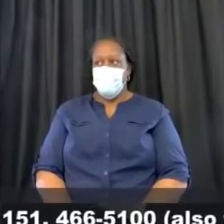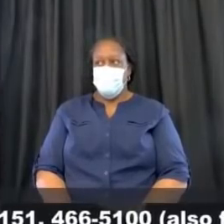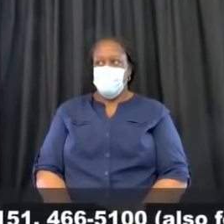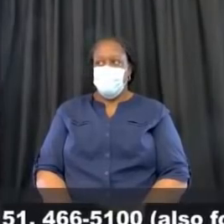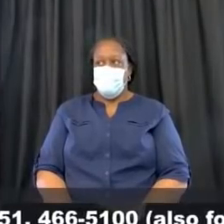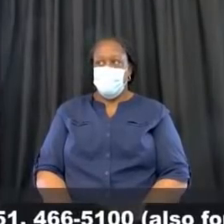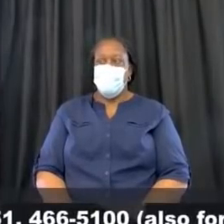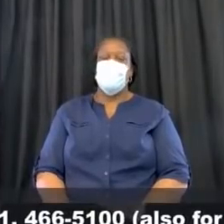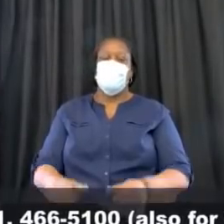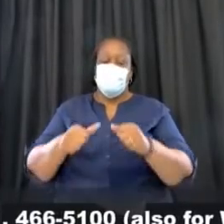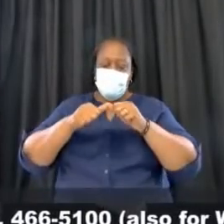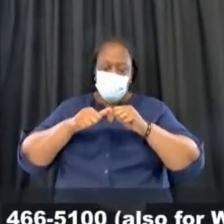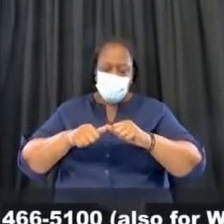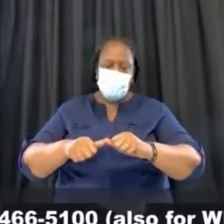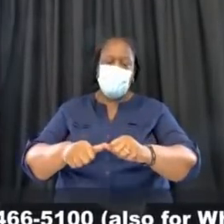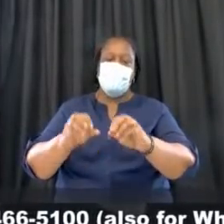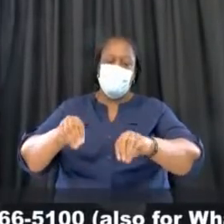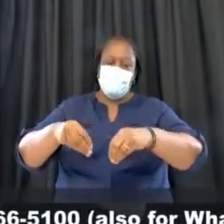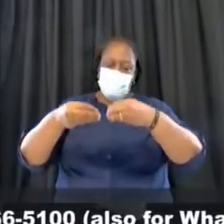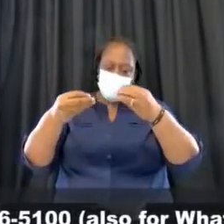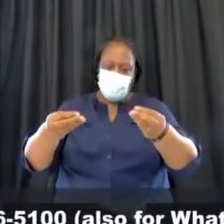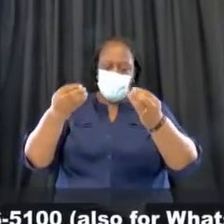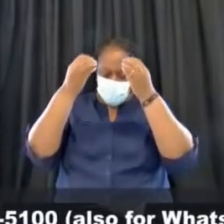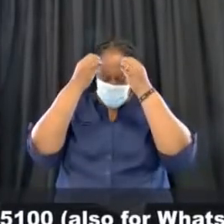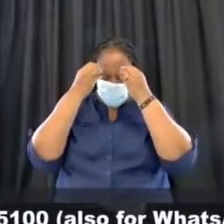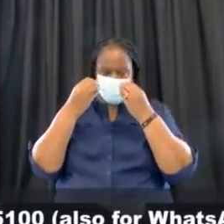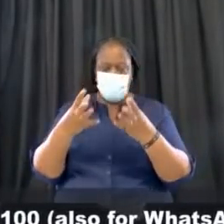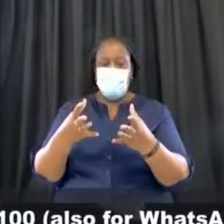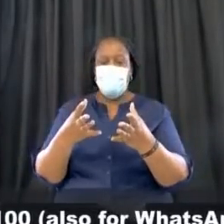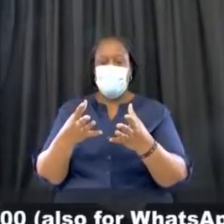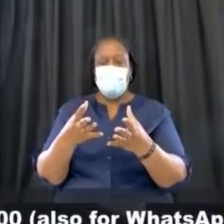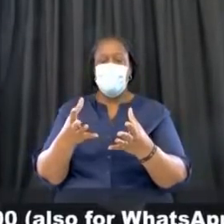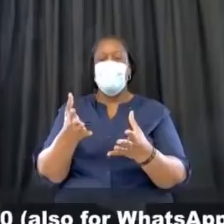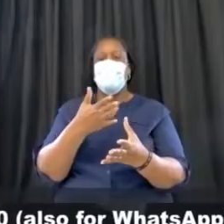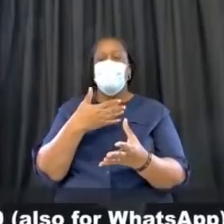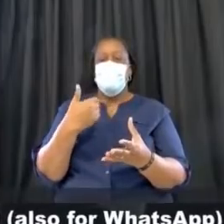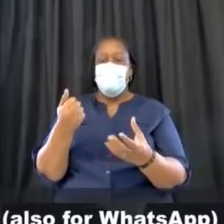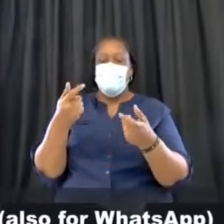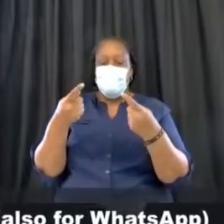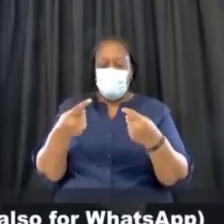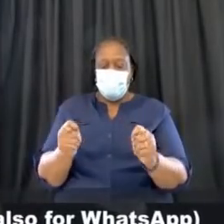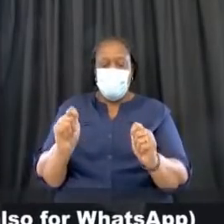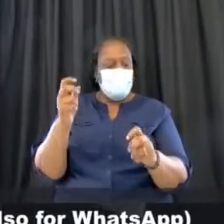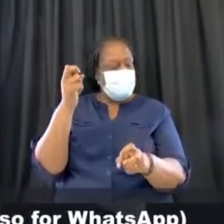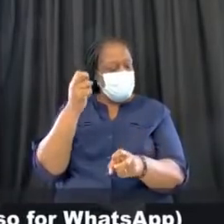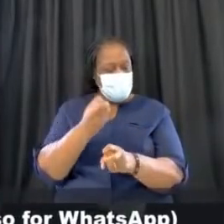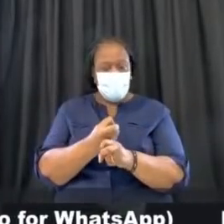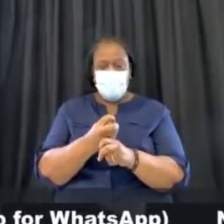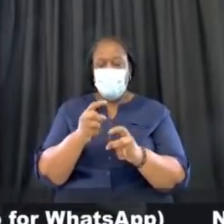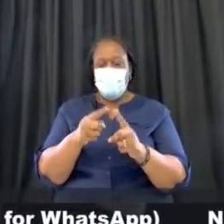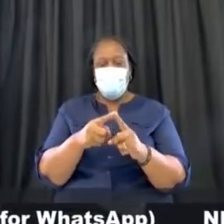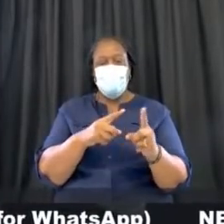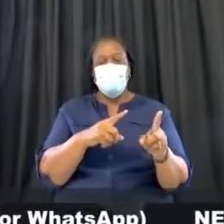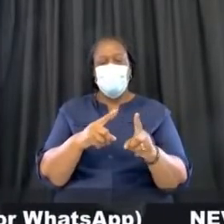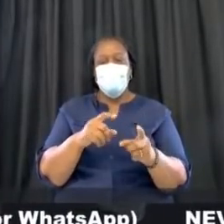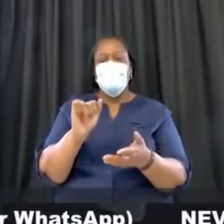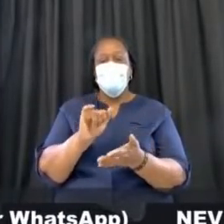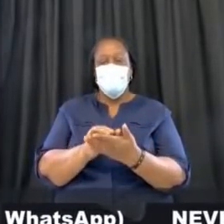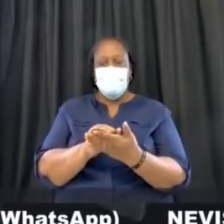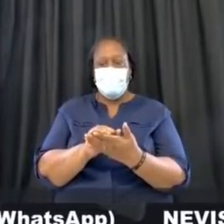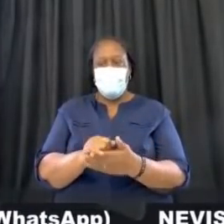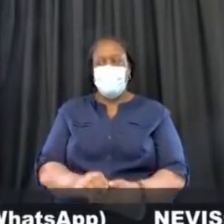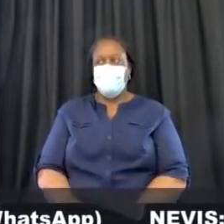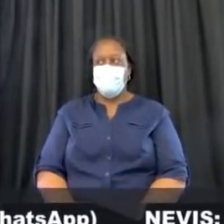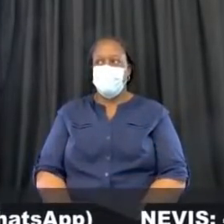regular basis, and we'll continue to do that to make sure that we keep you informed and updated. Now, there have also been